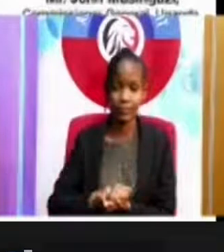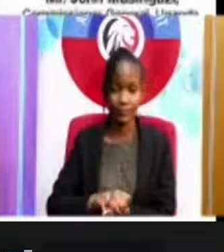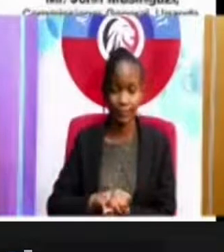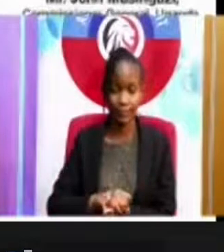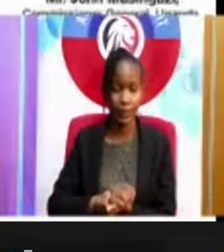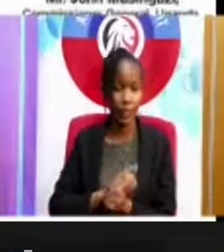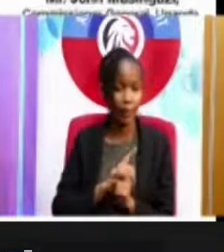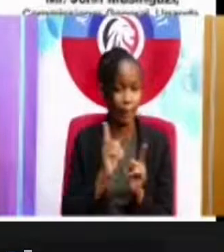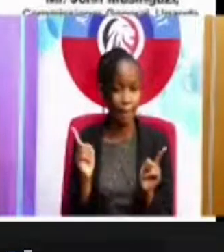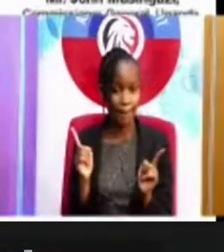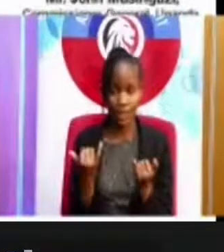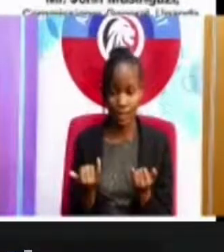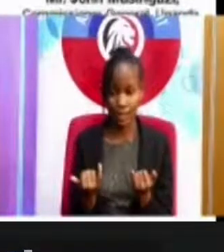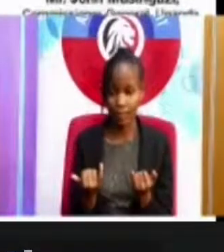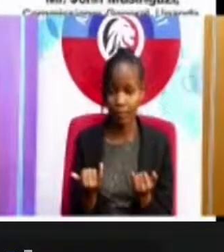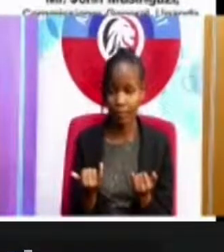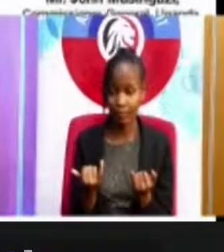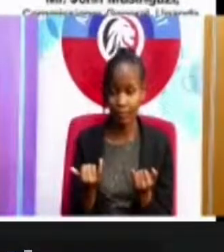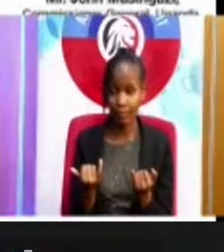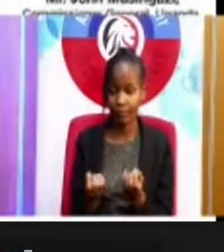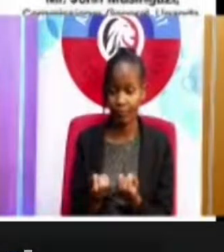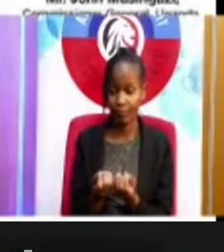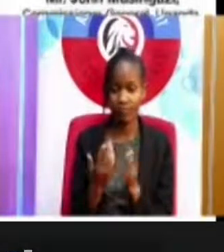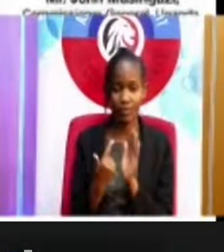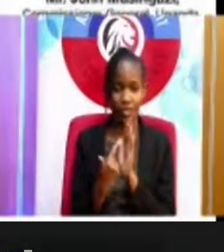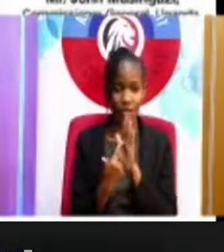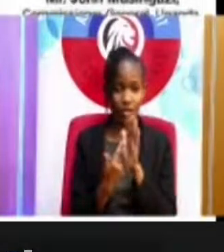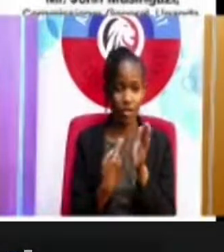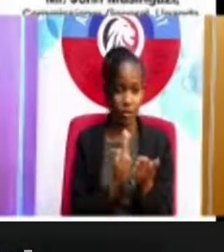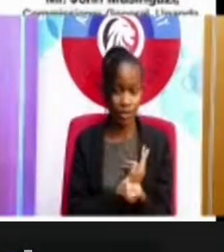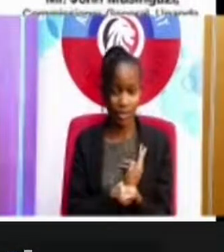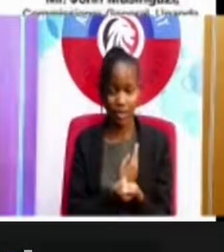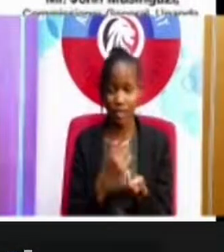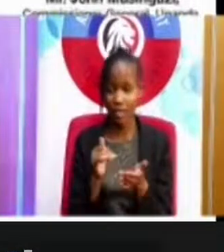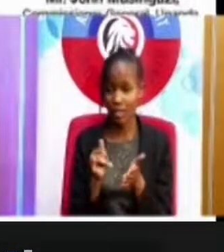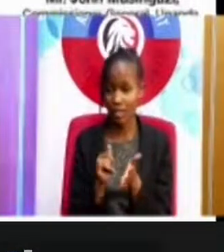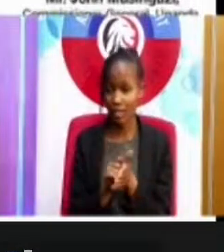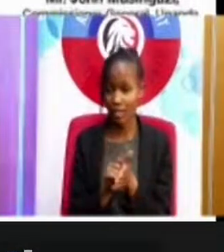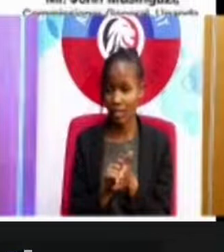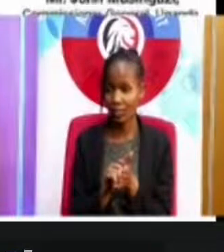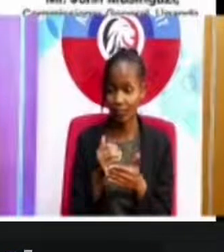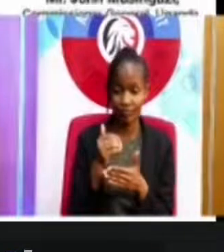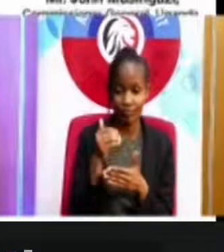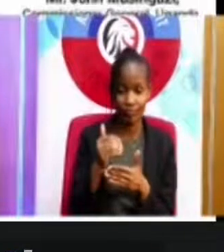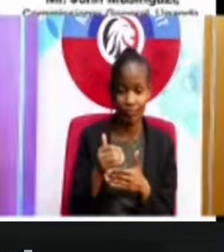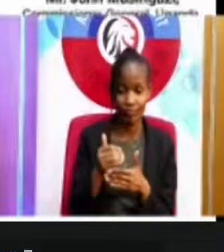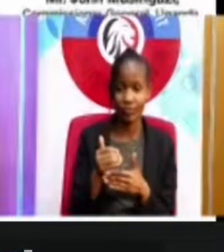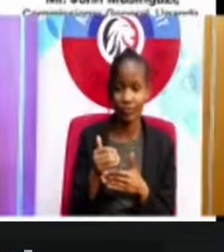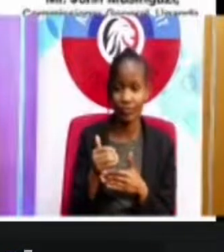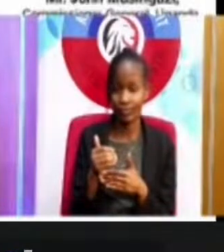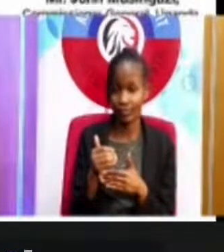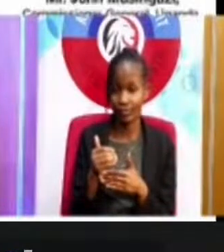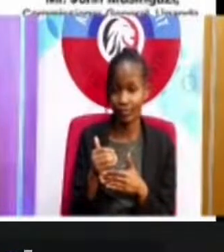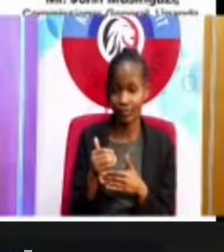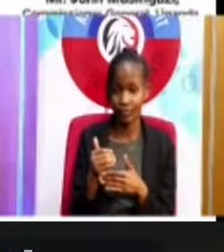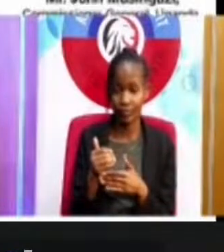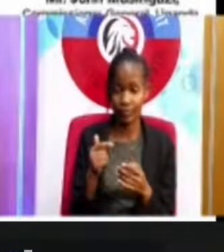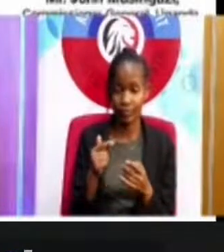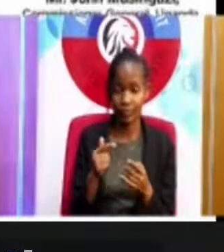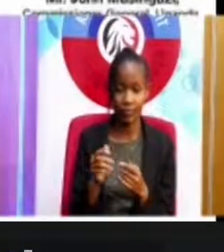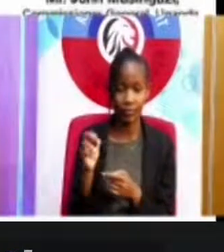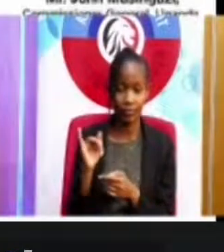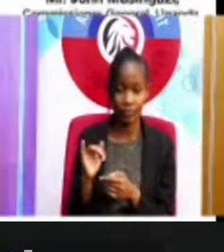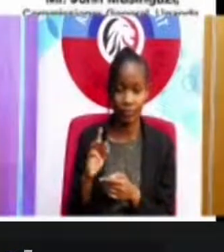now events have shown to us that next to air, as air is important to the